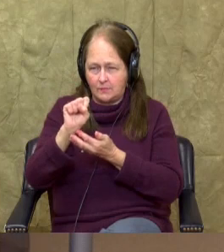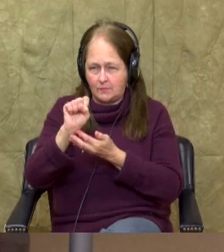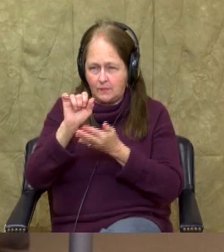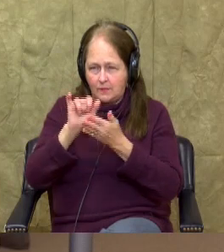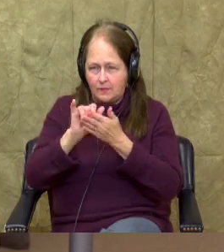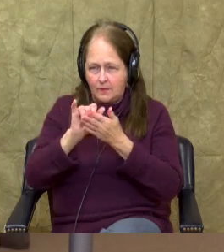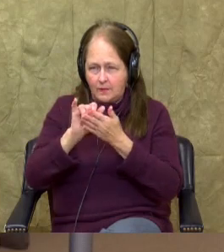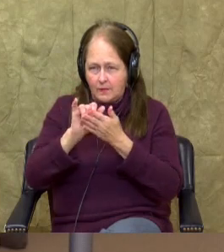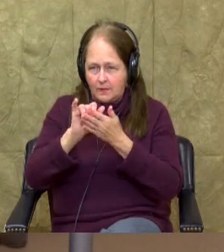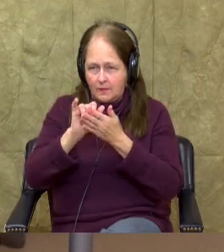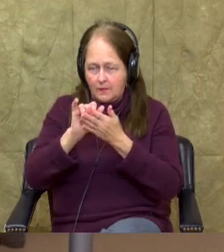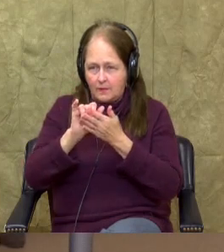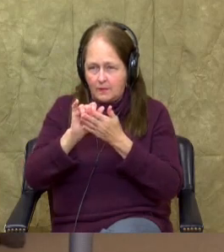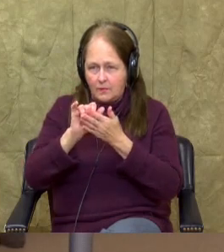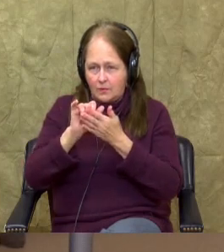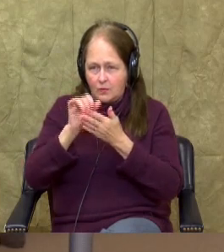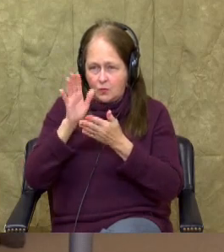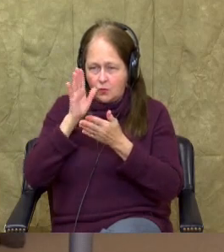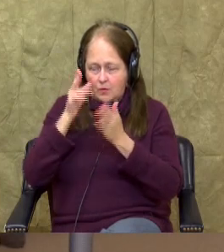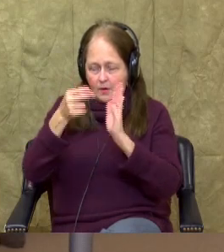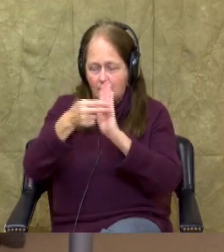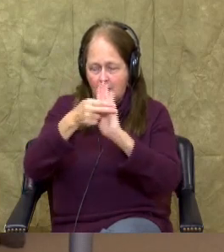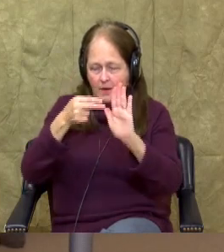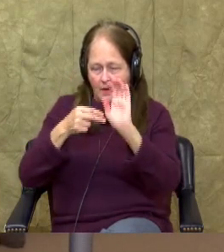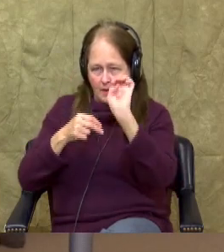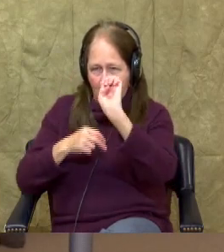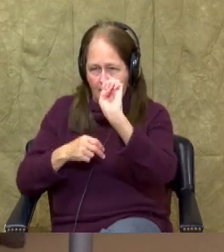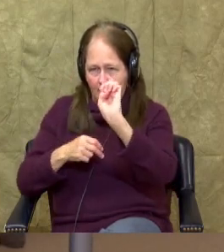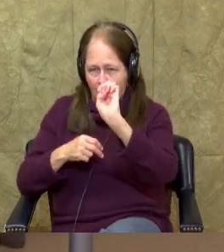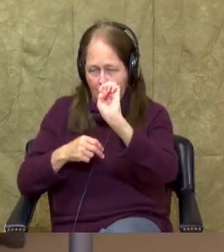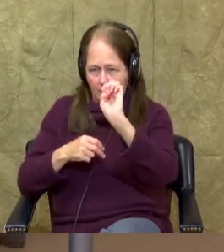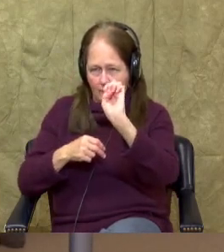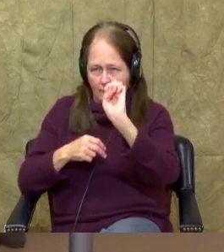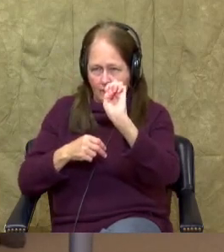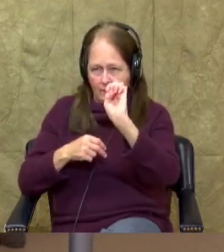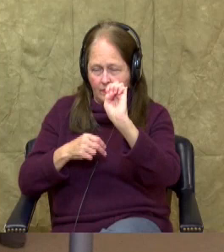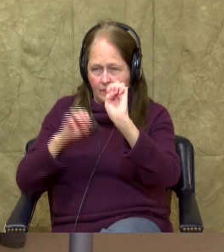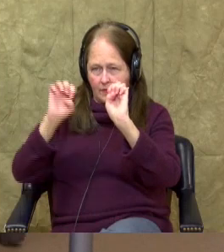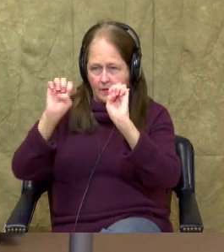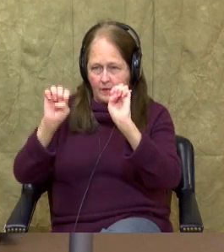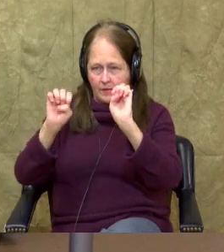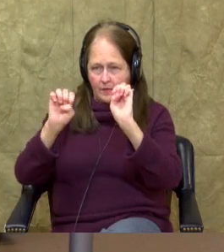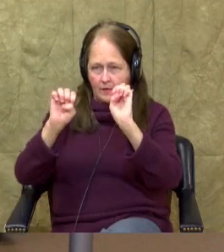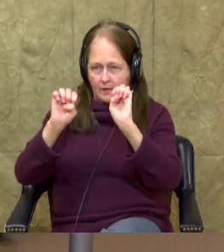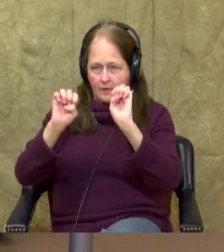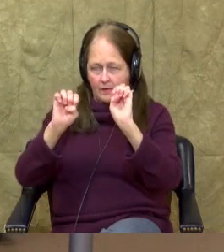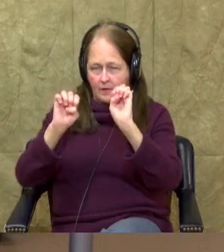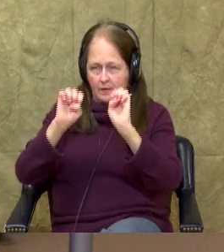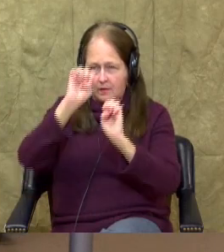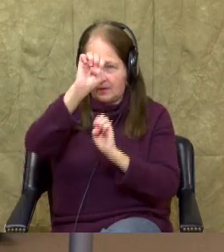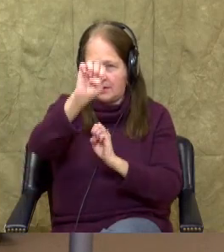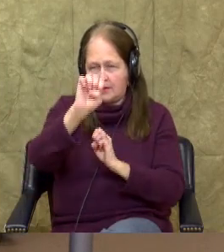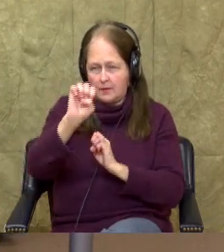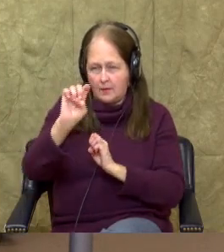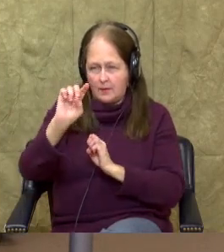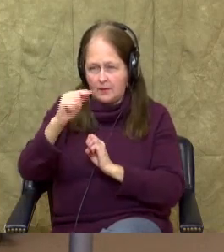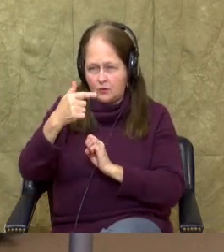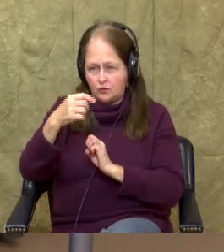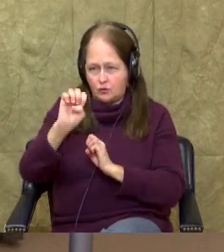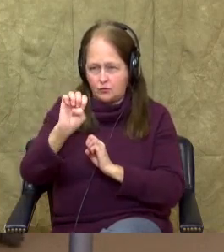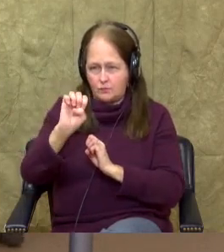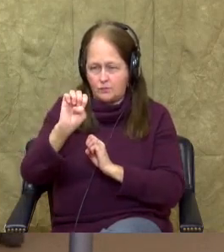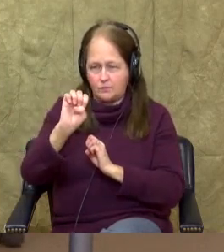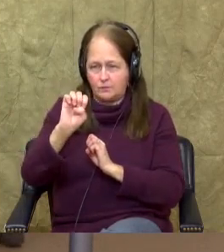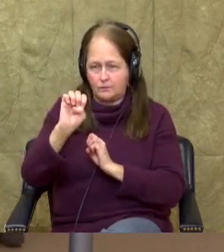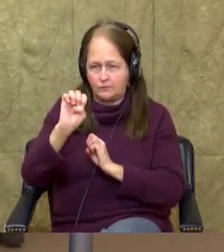That's an edge. I'm just going to label it E. That's an edge. That's an edge.